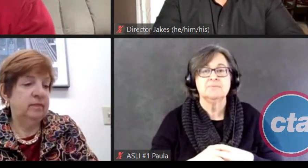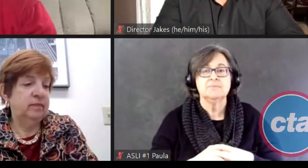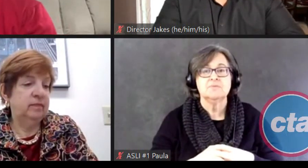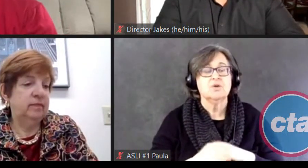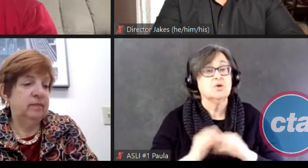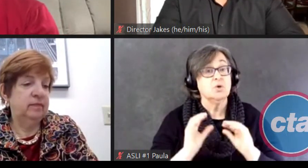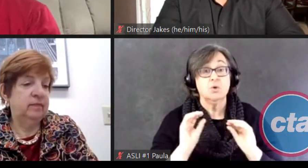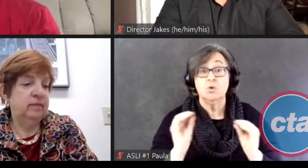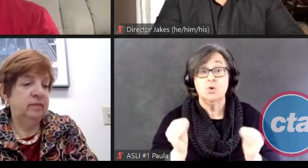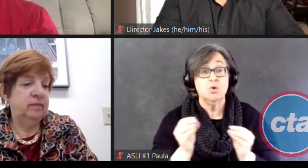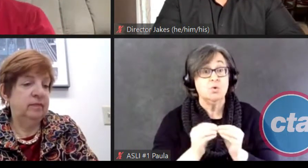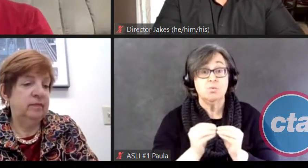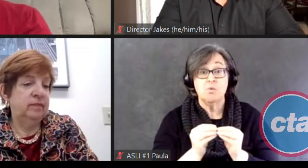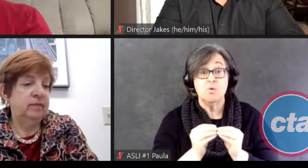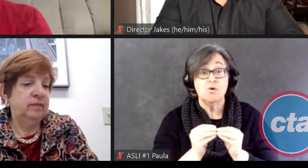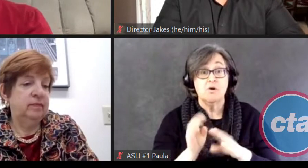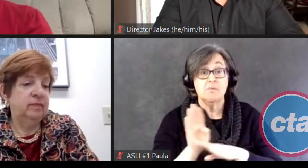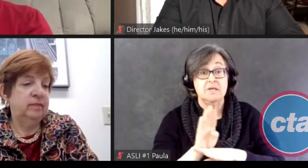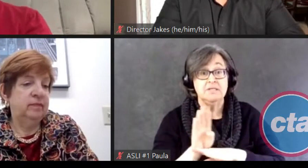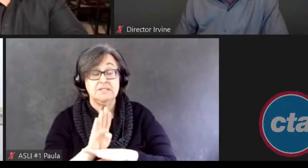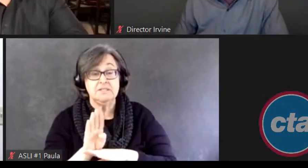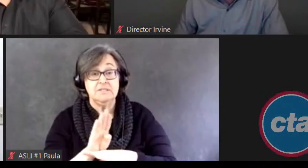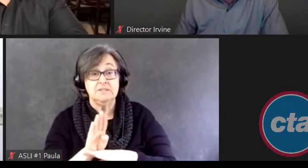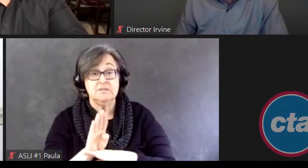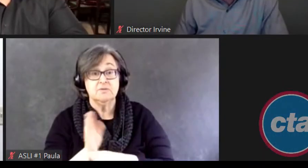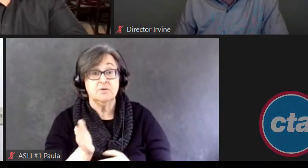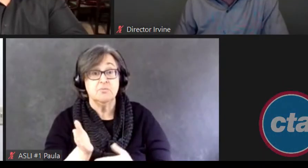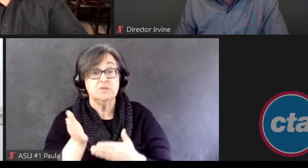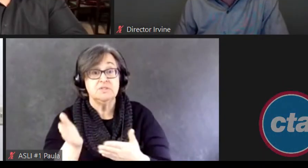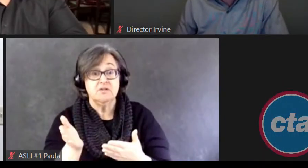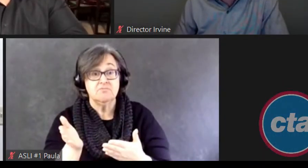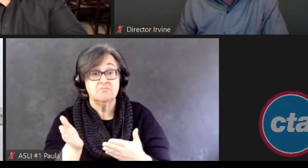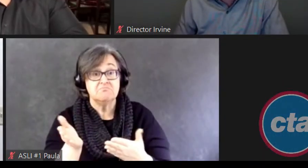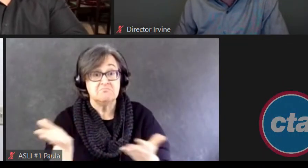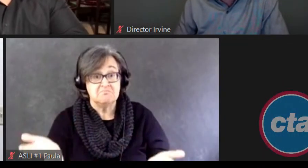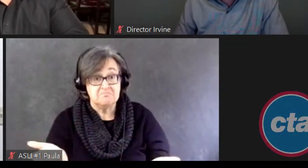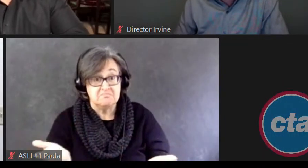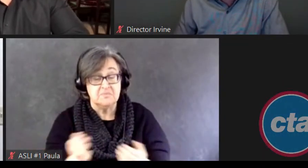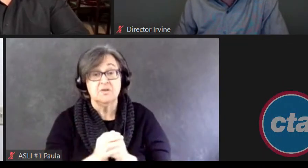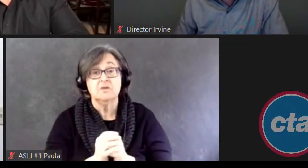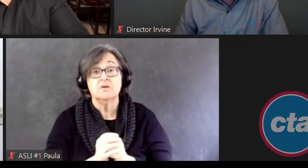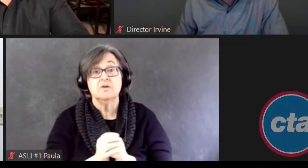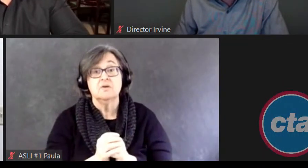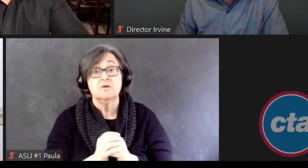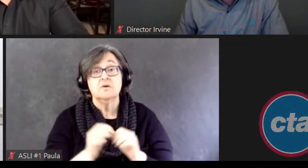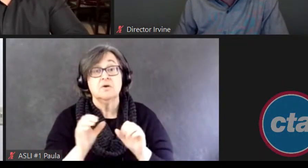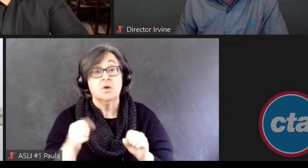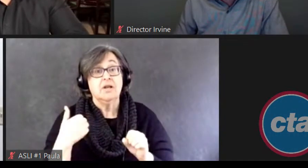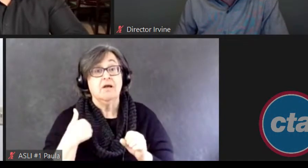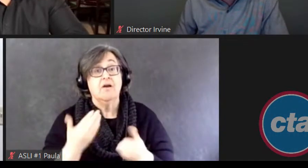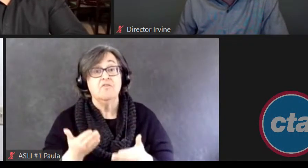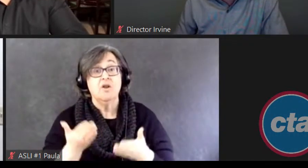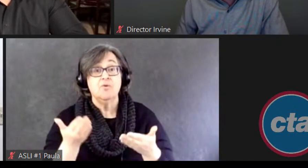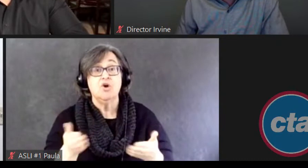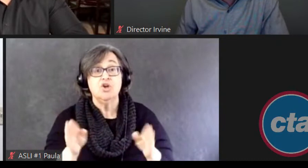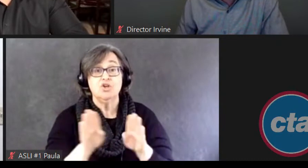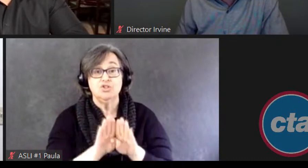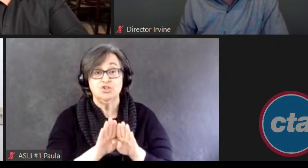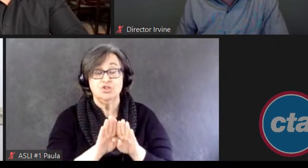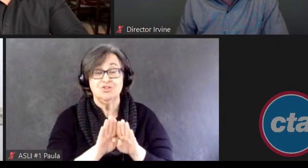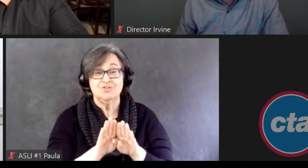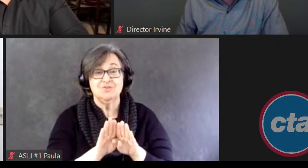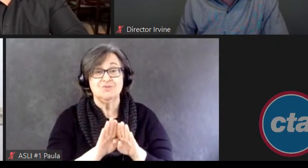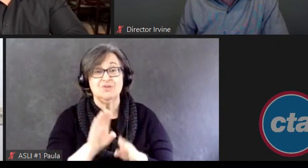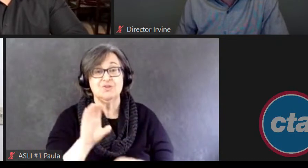Since there's no further business to come before the board, may I have a motion to adjourn